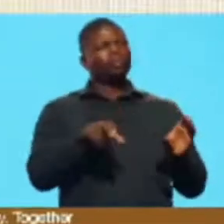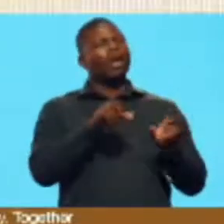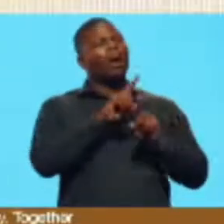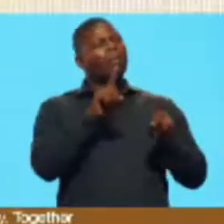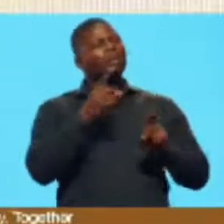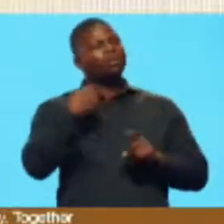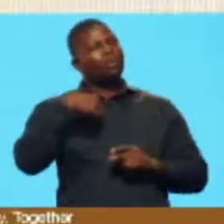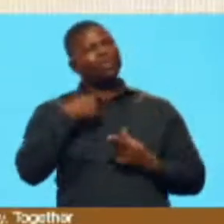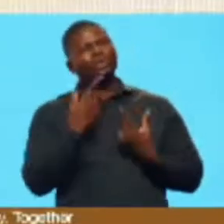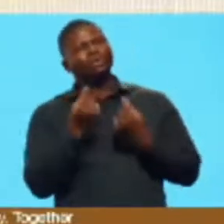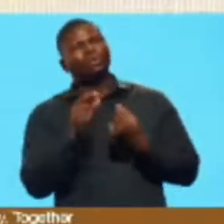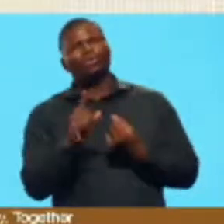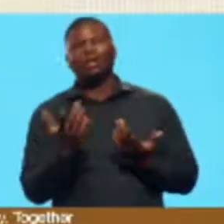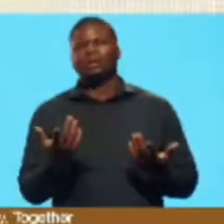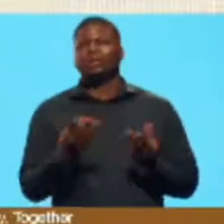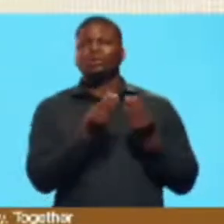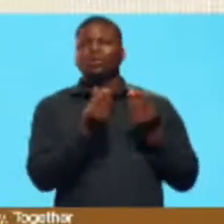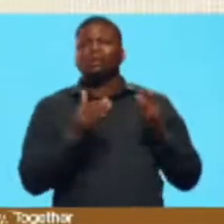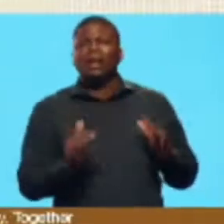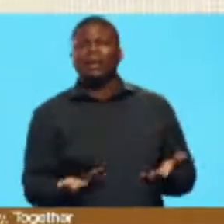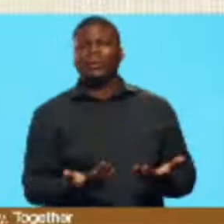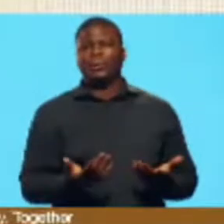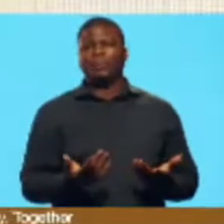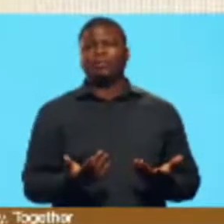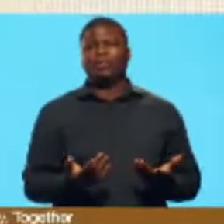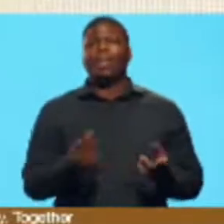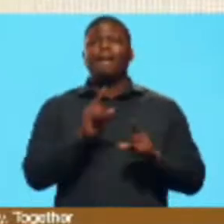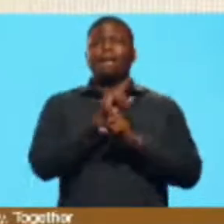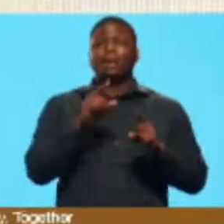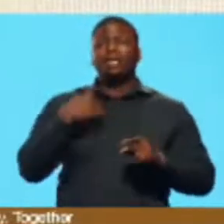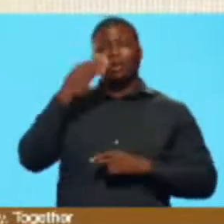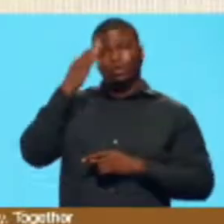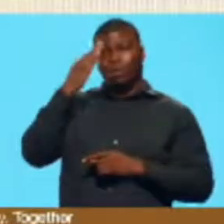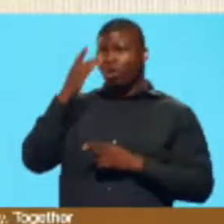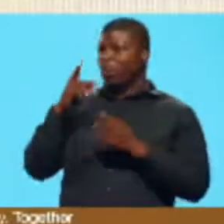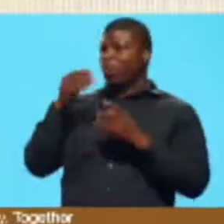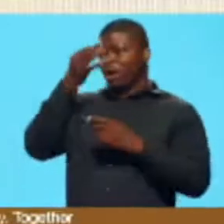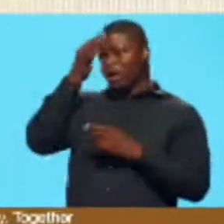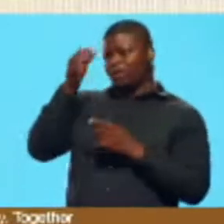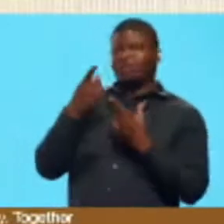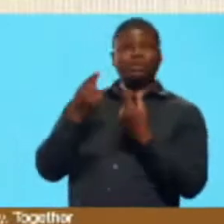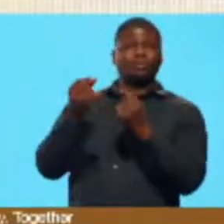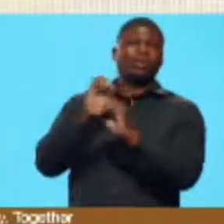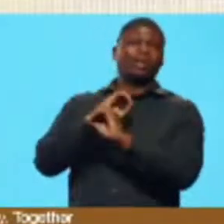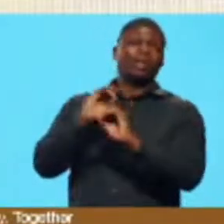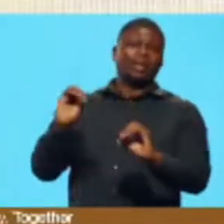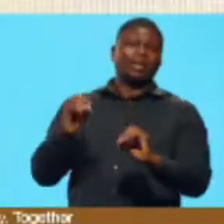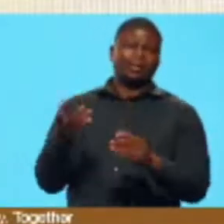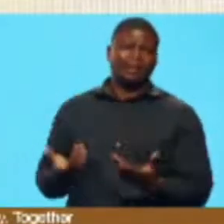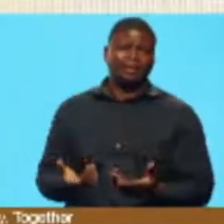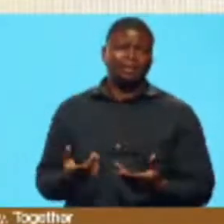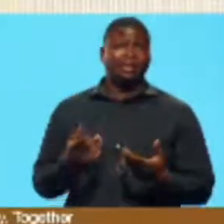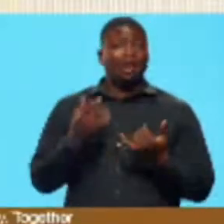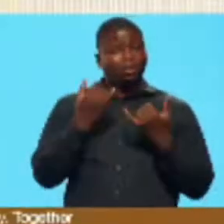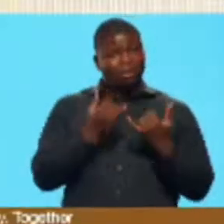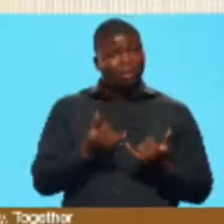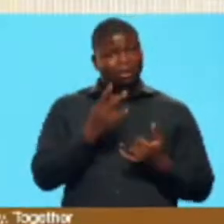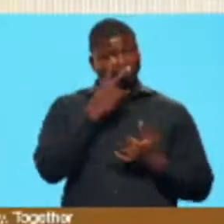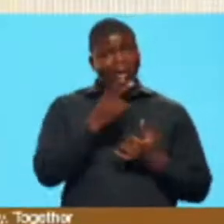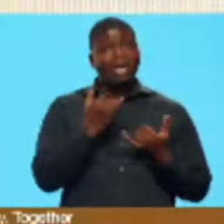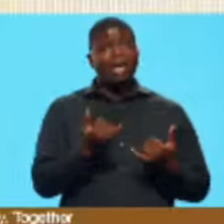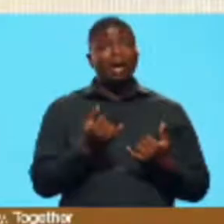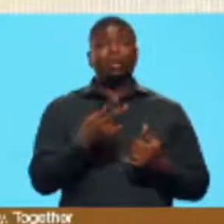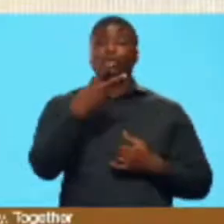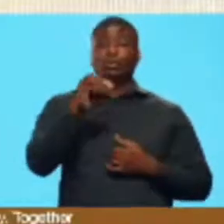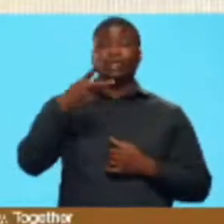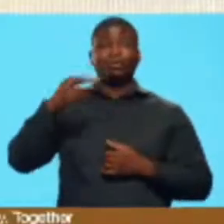challenge? I'm not sure whether we have started anything, but look at 2020. The 36 is going